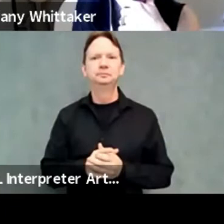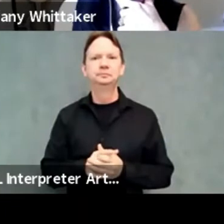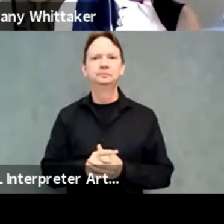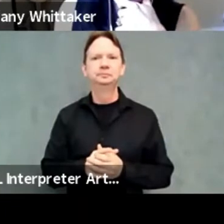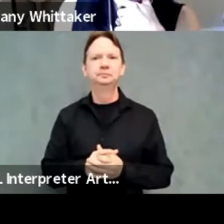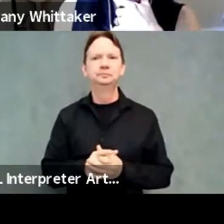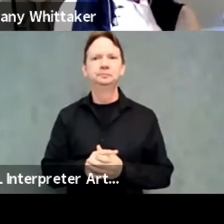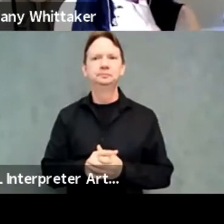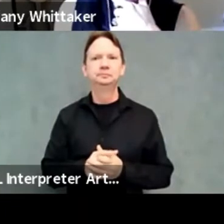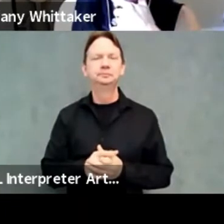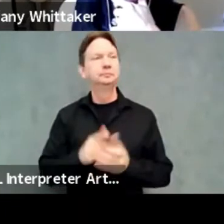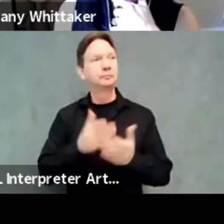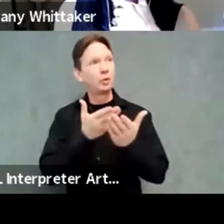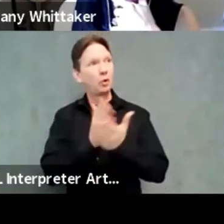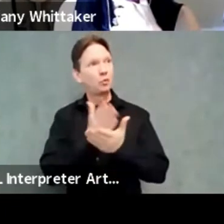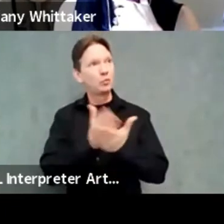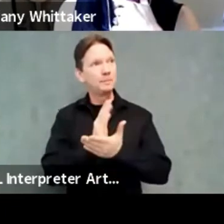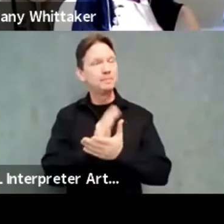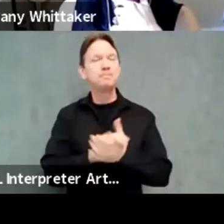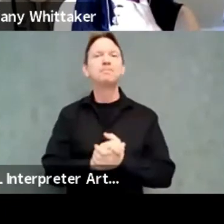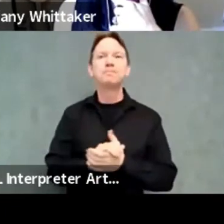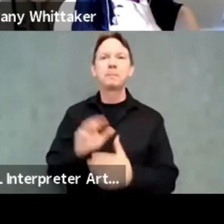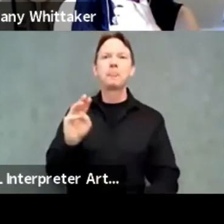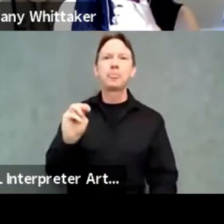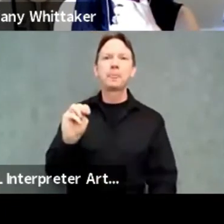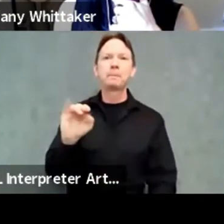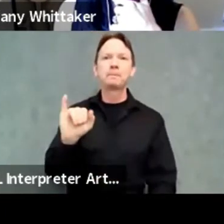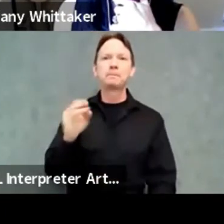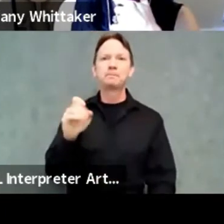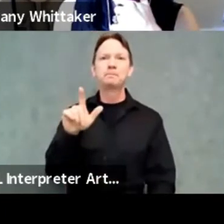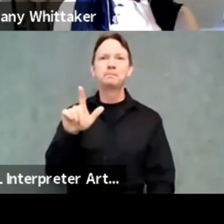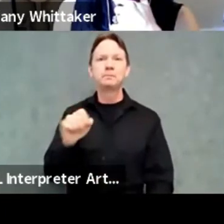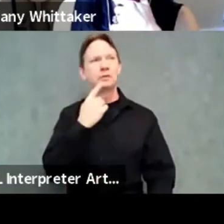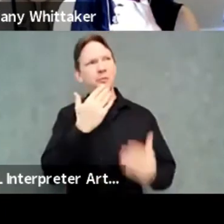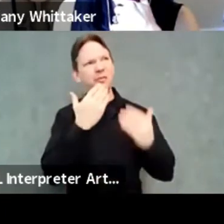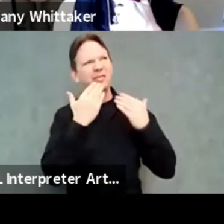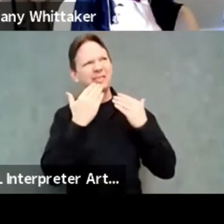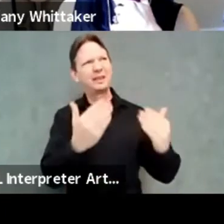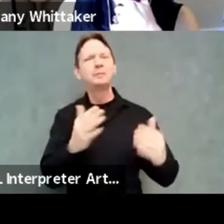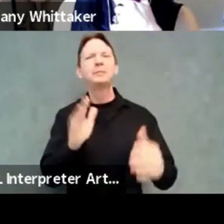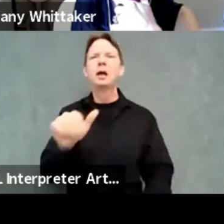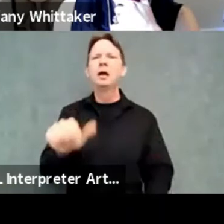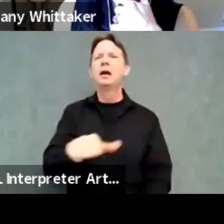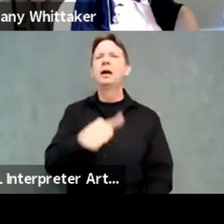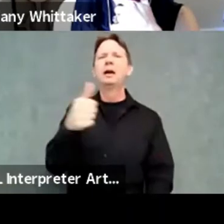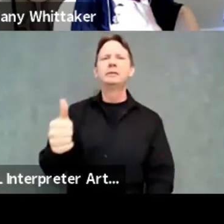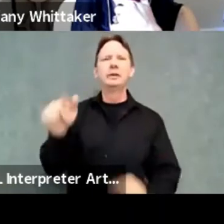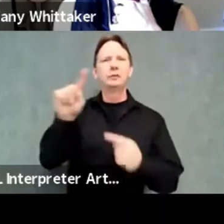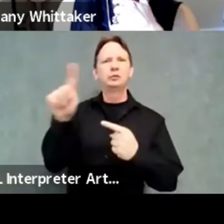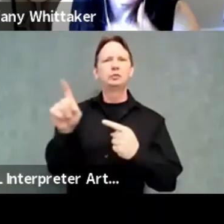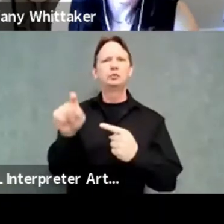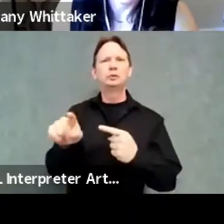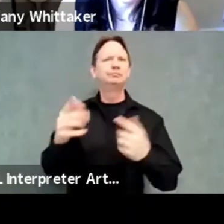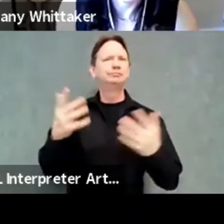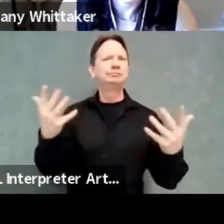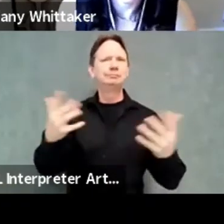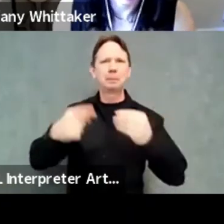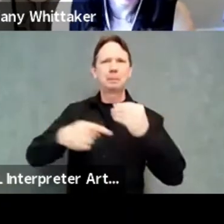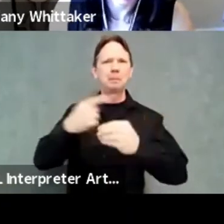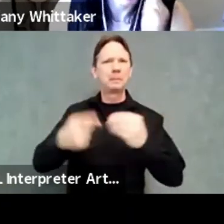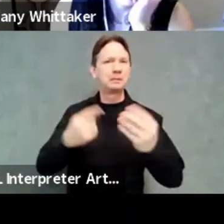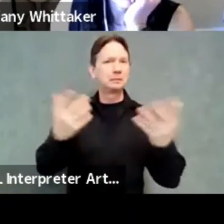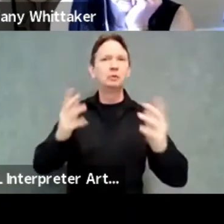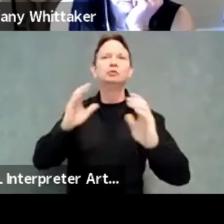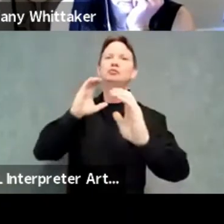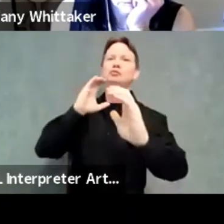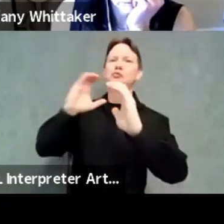All right, thanks so much. We had one other question that was kind of around this whole communication issue, and that was